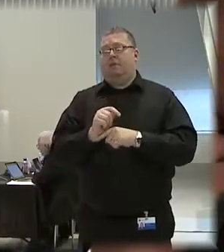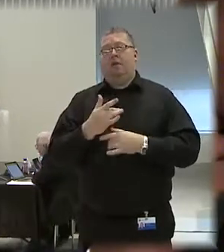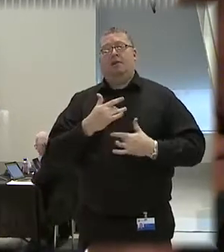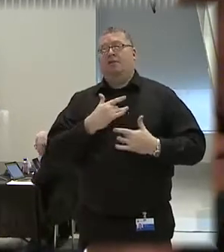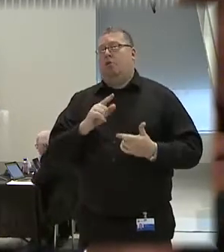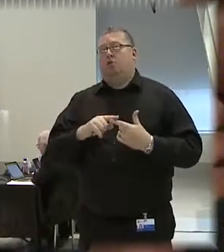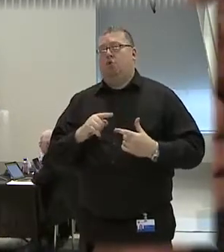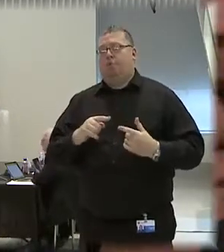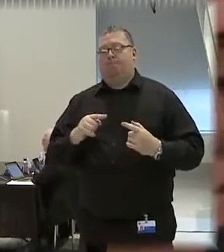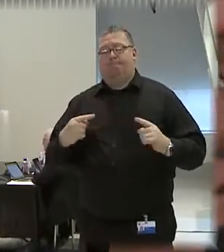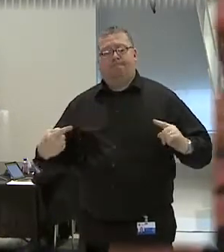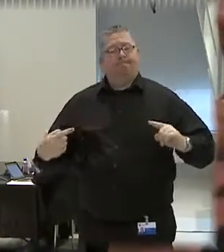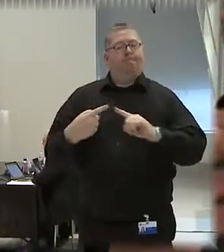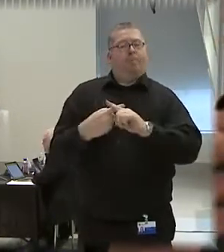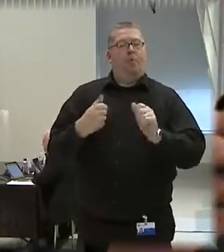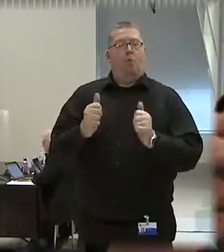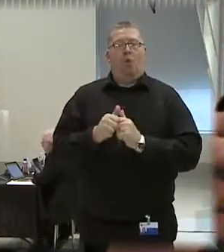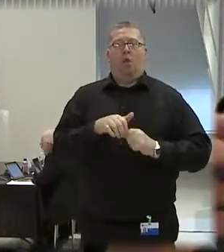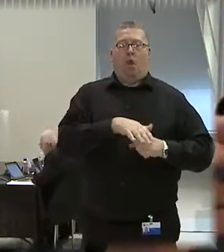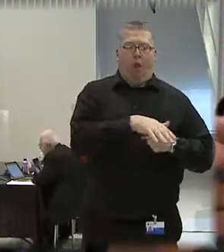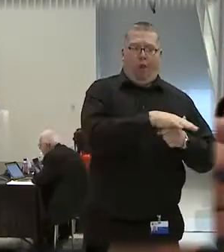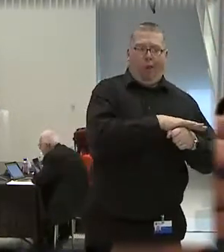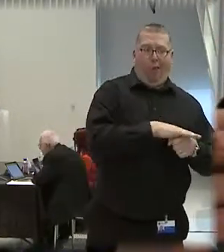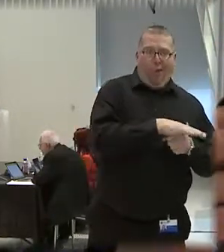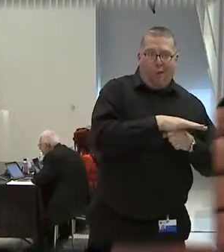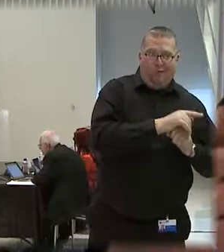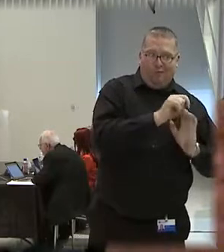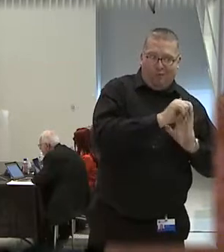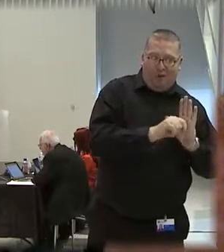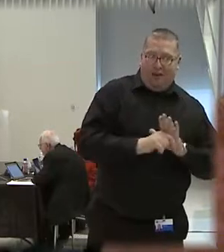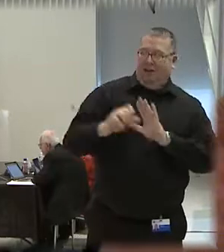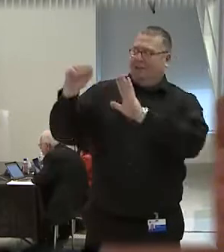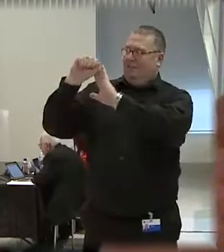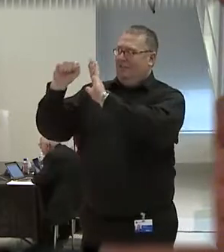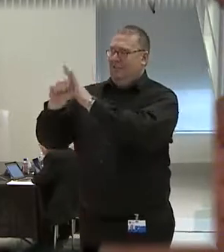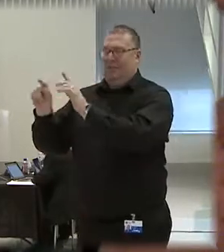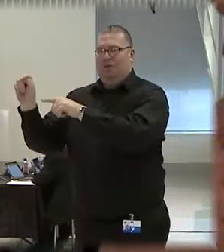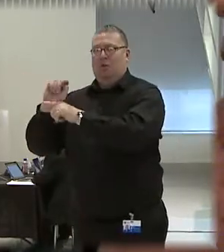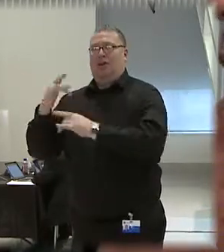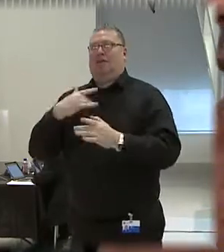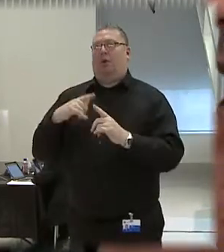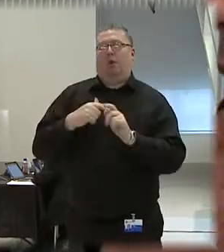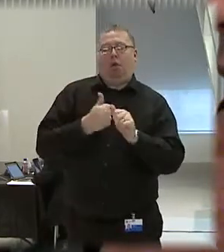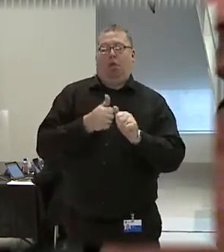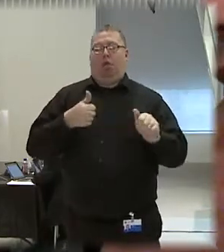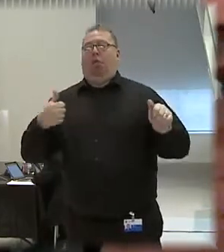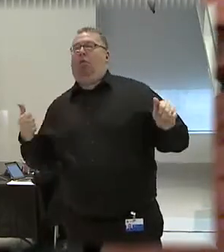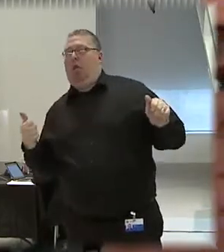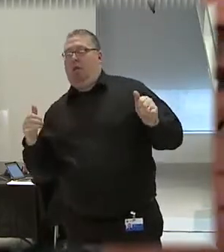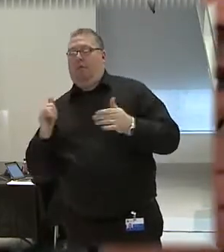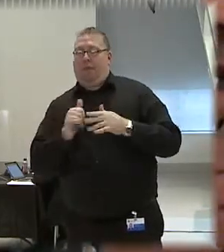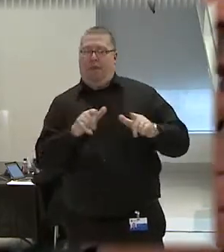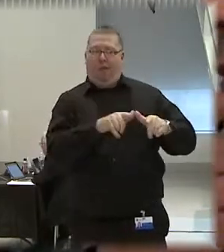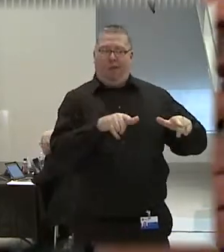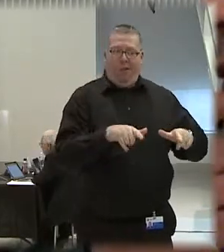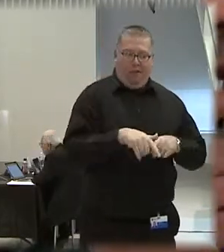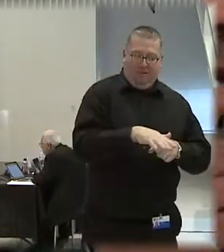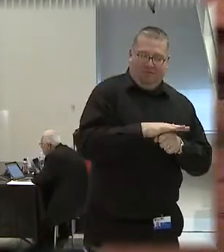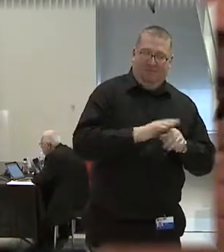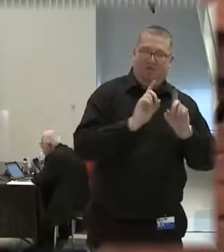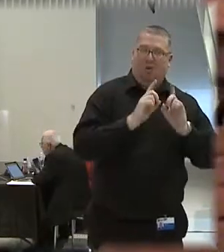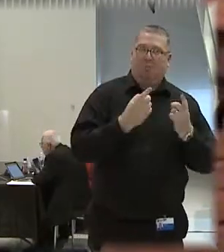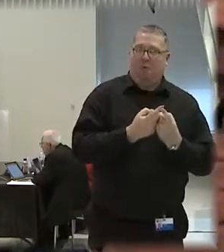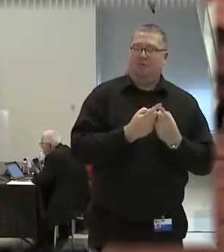conflict with local training. State training often lags behind the local